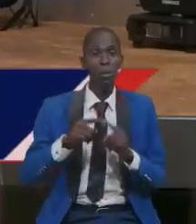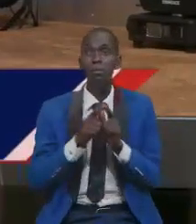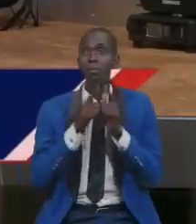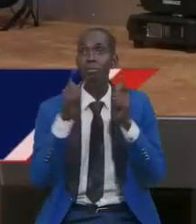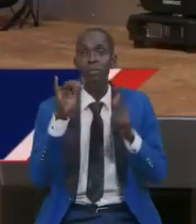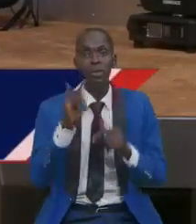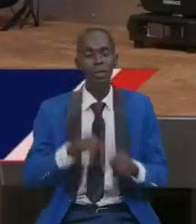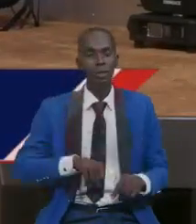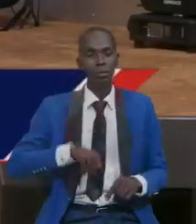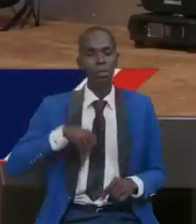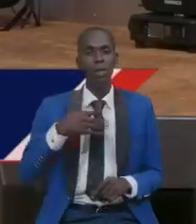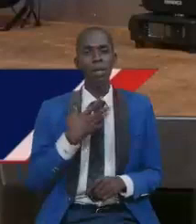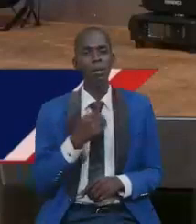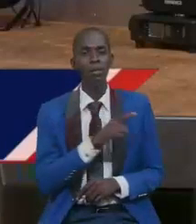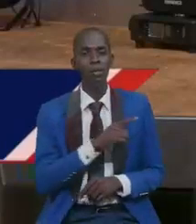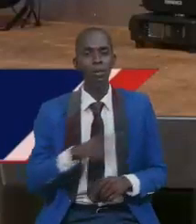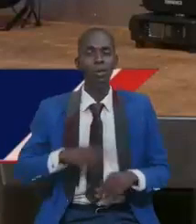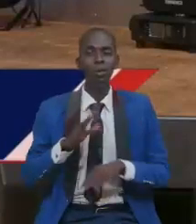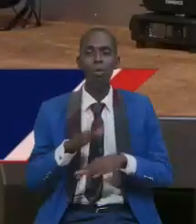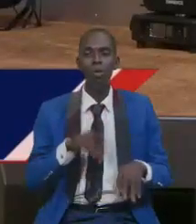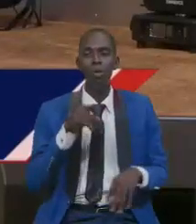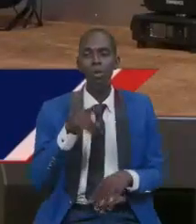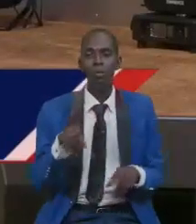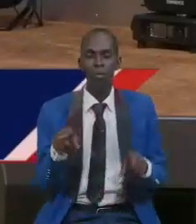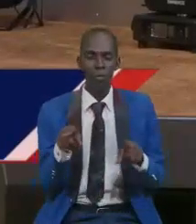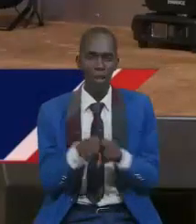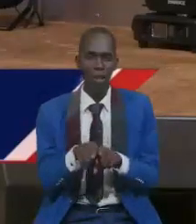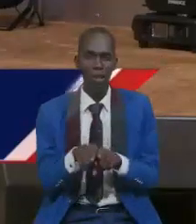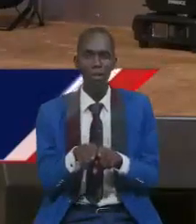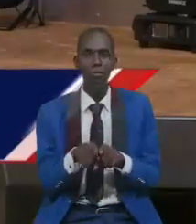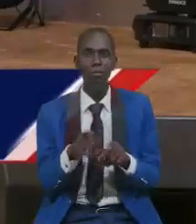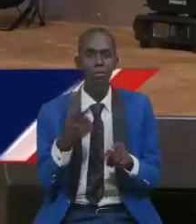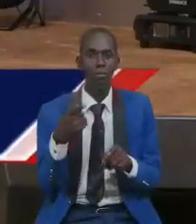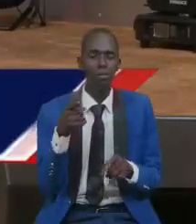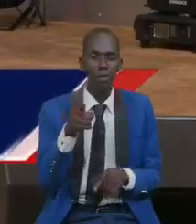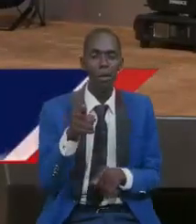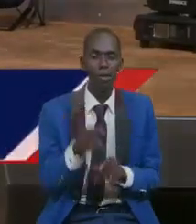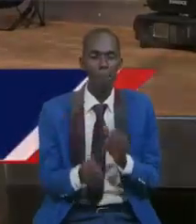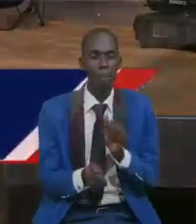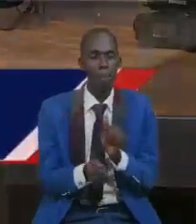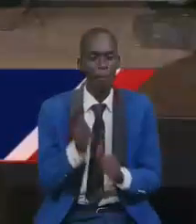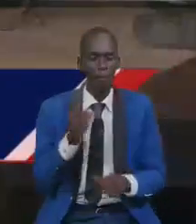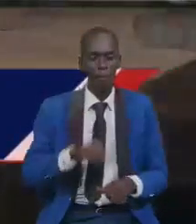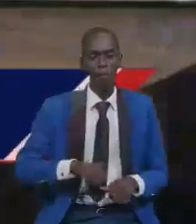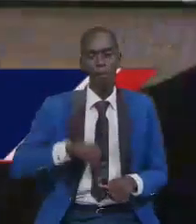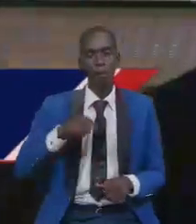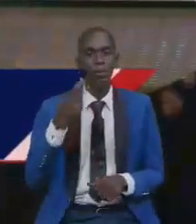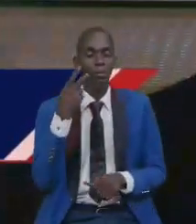the Lord referred to him as thou most proud. In